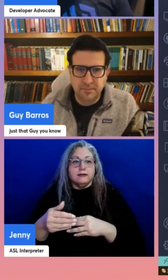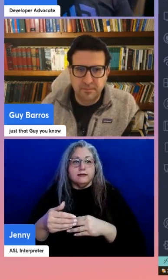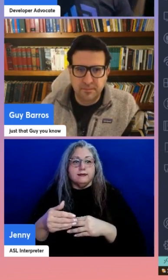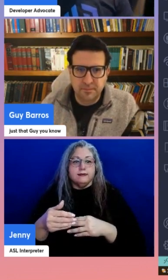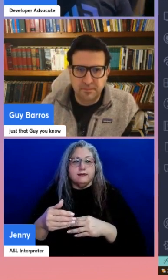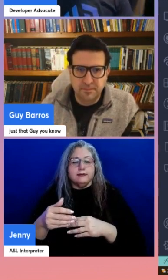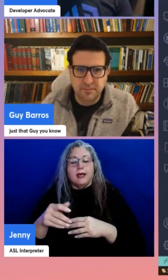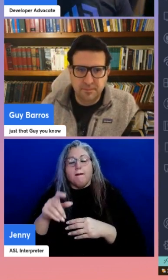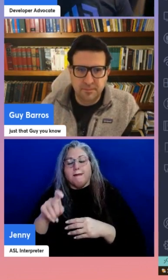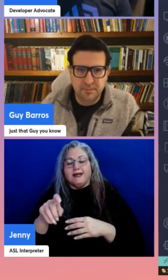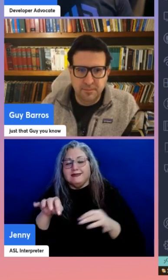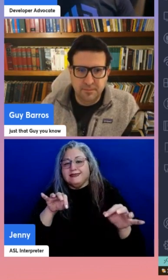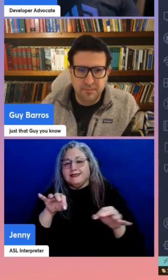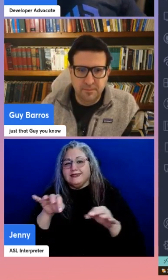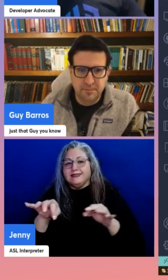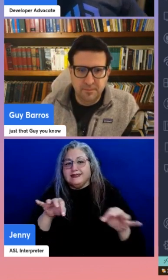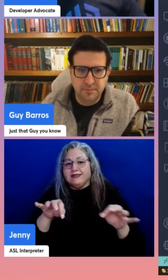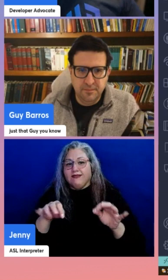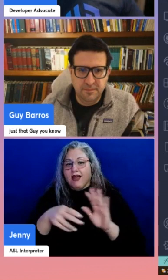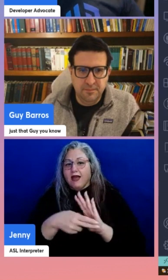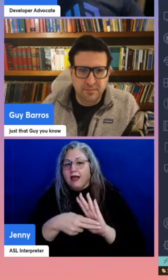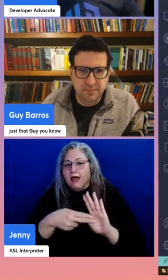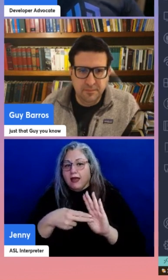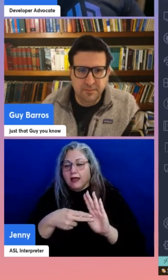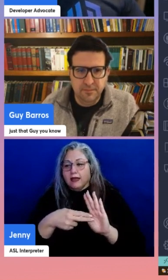need to define a